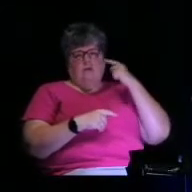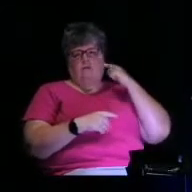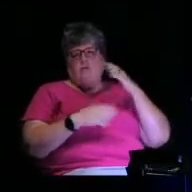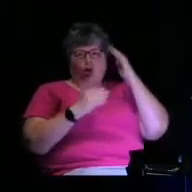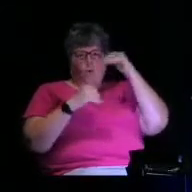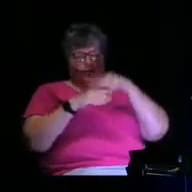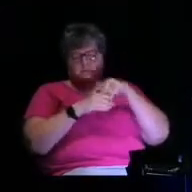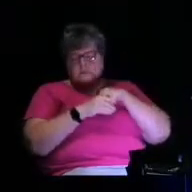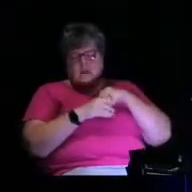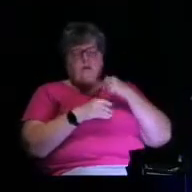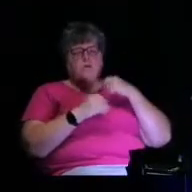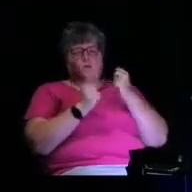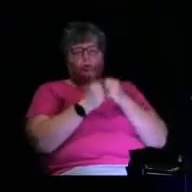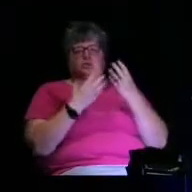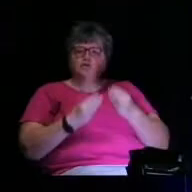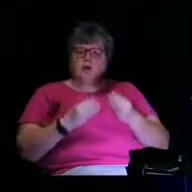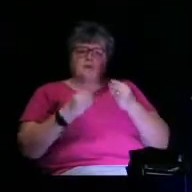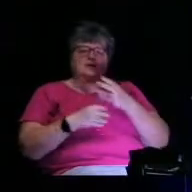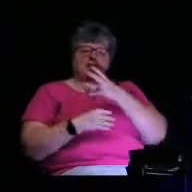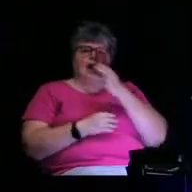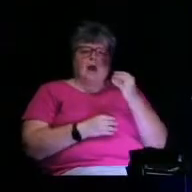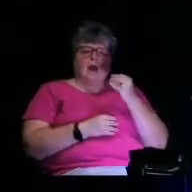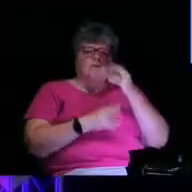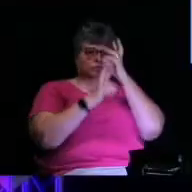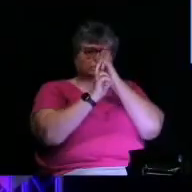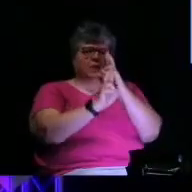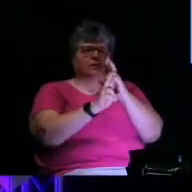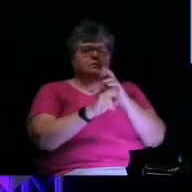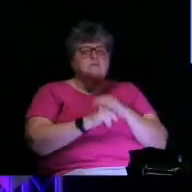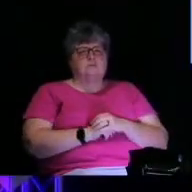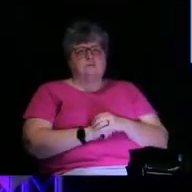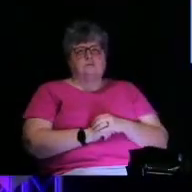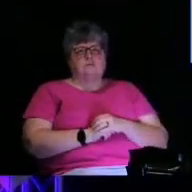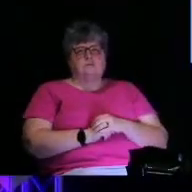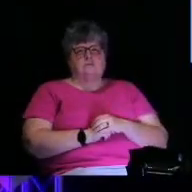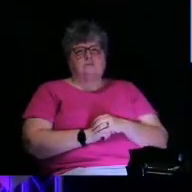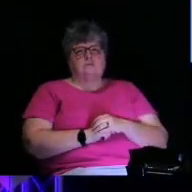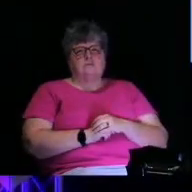it with gentleness and respect.